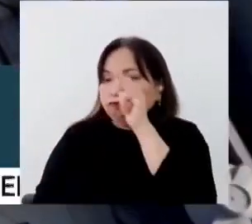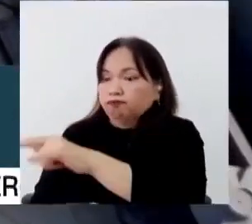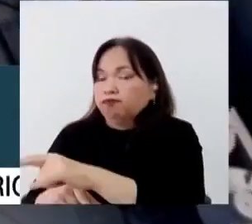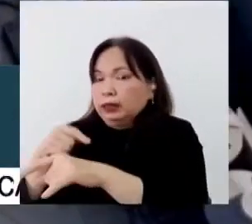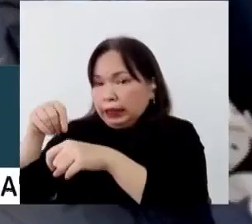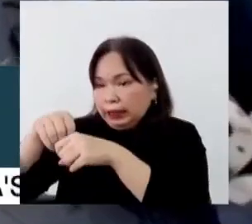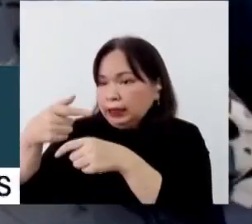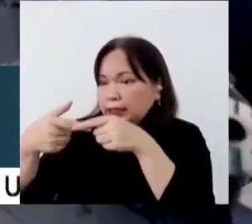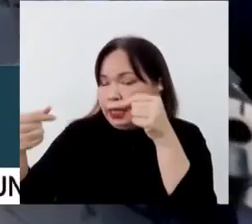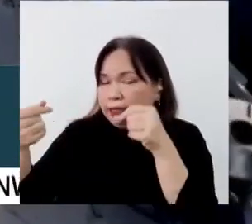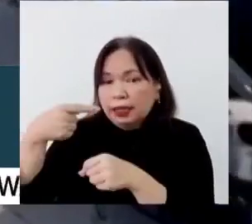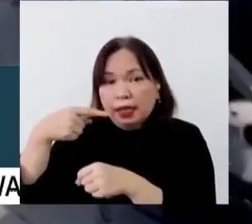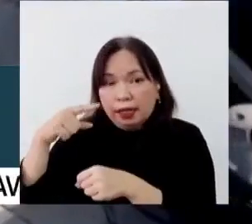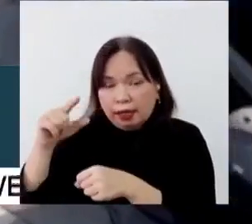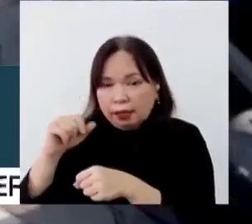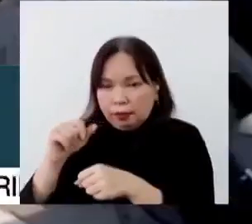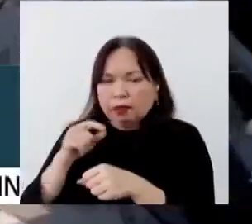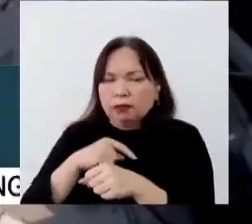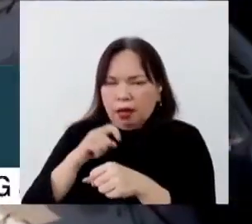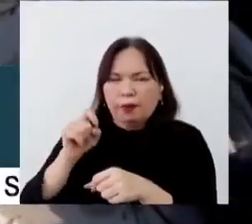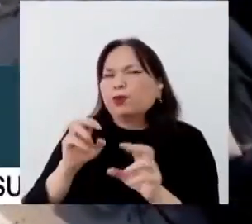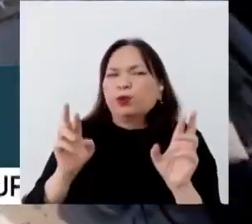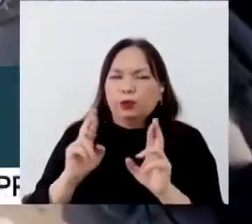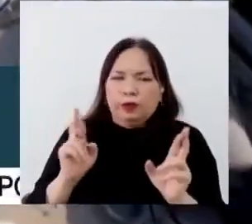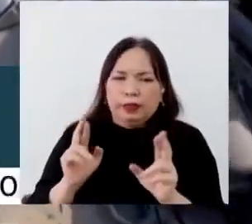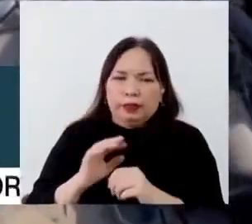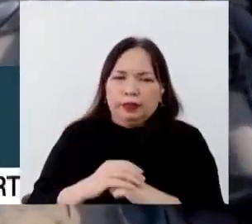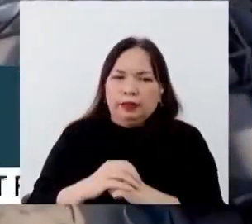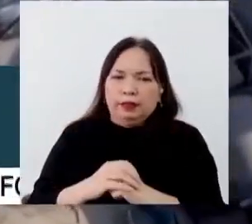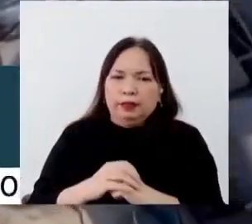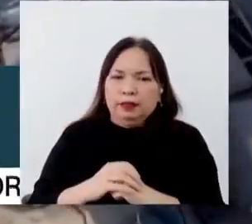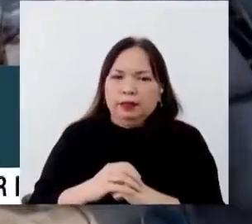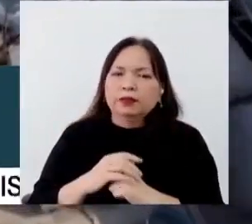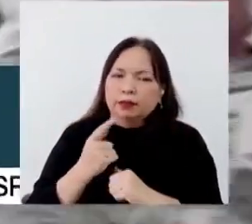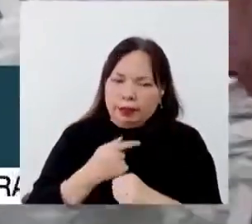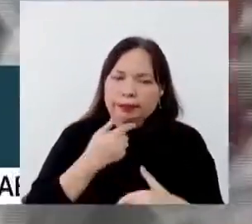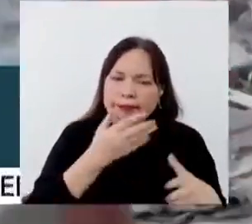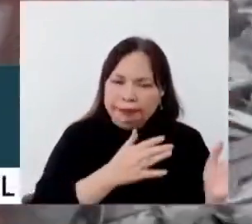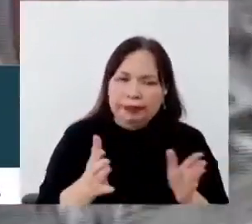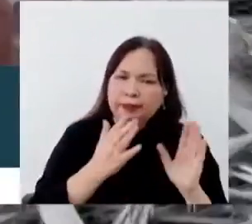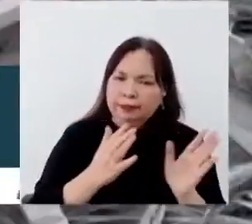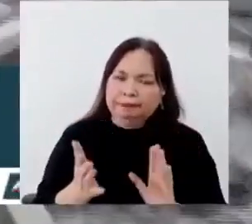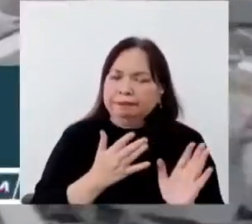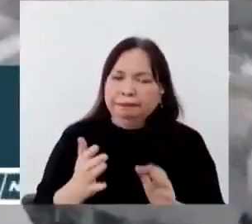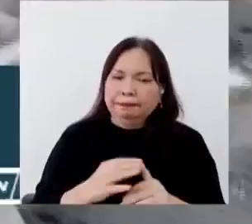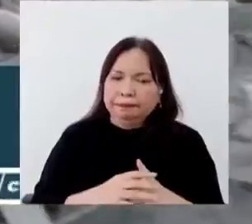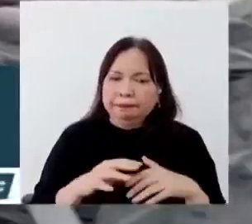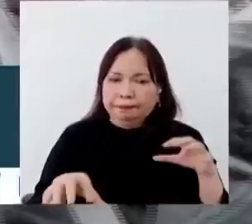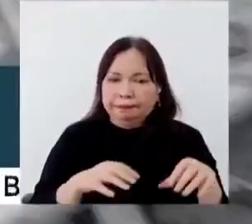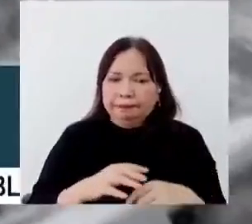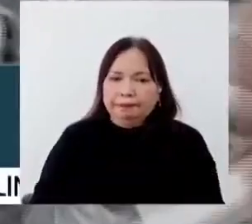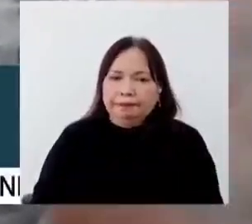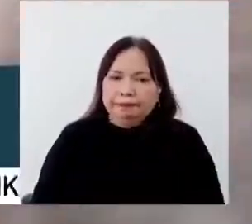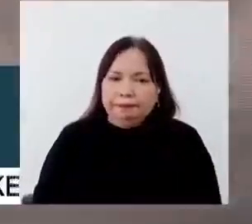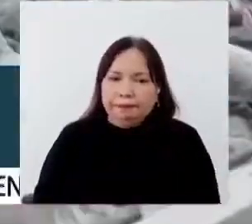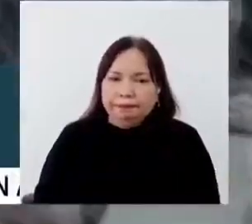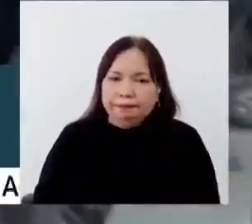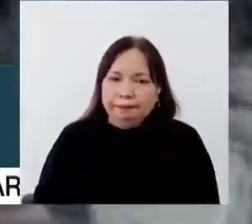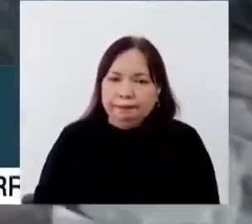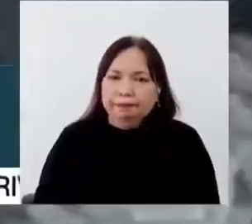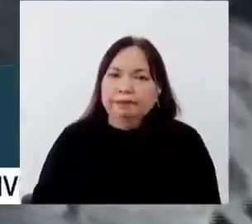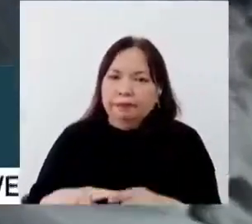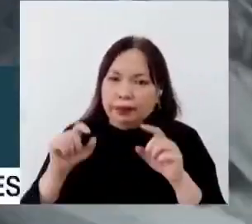where Undersecretary De Vega said that they are currently working towards that. But here's the thing. Once the